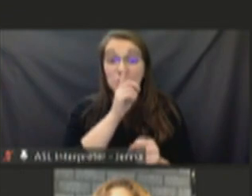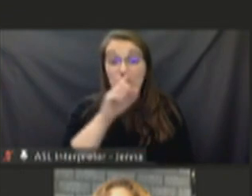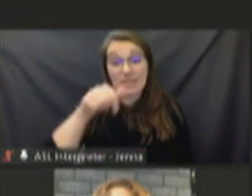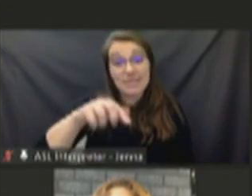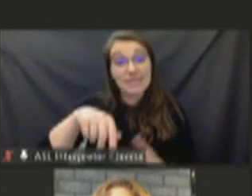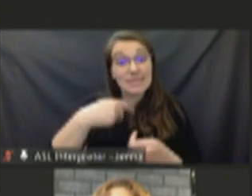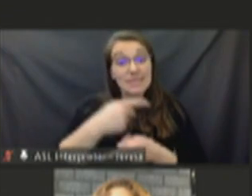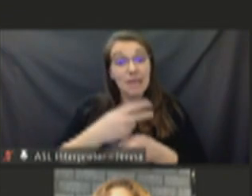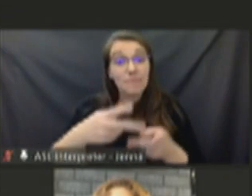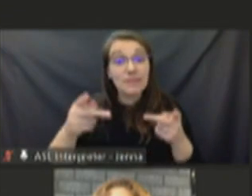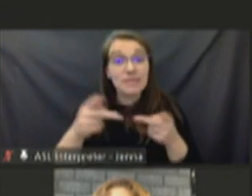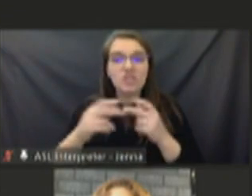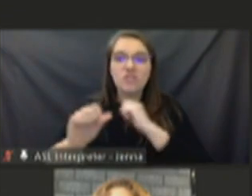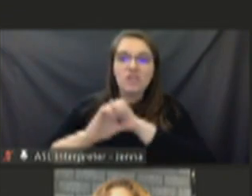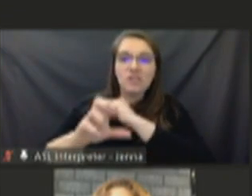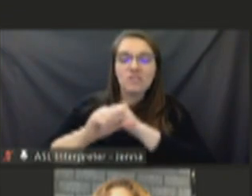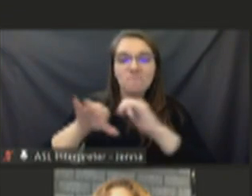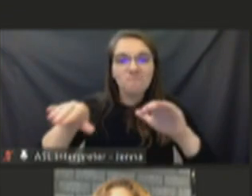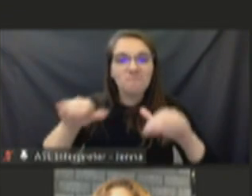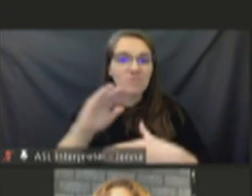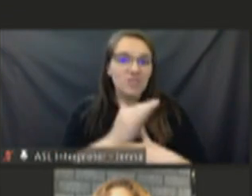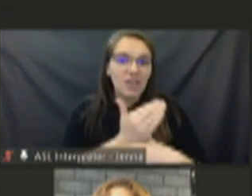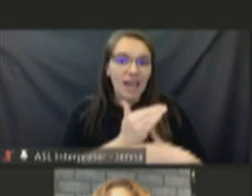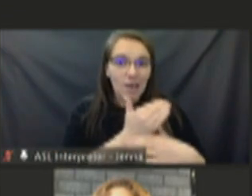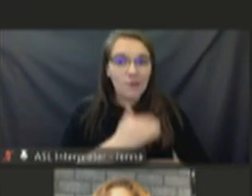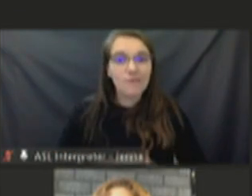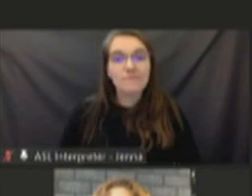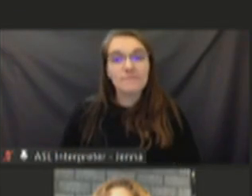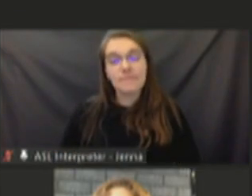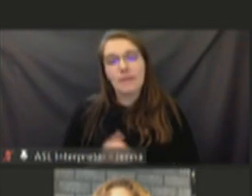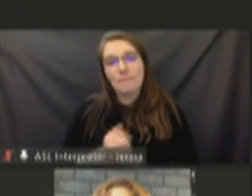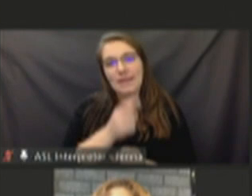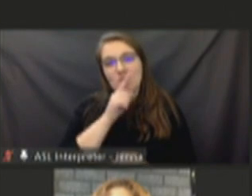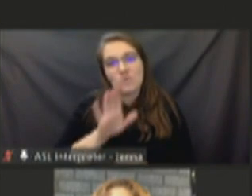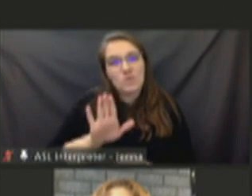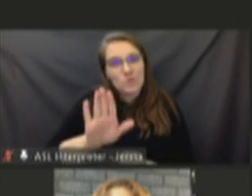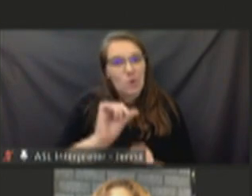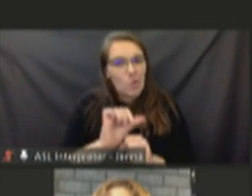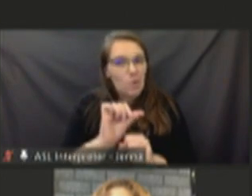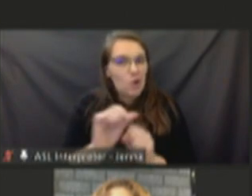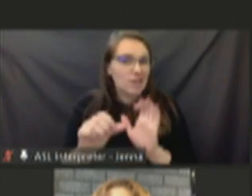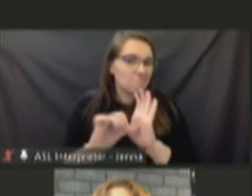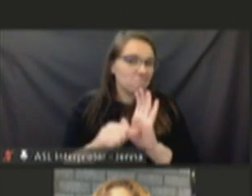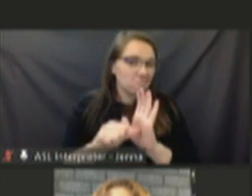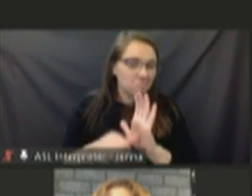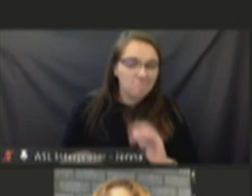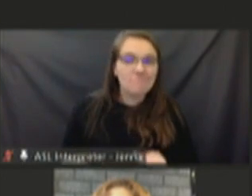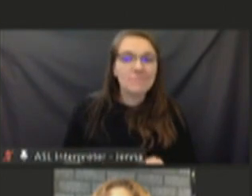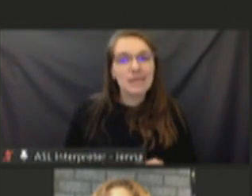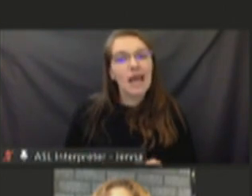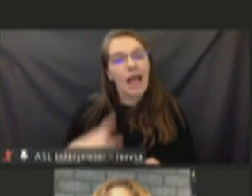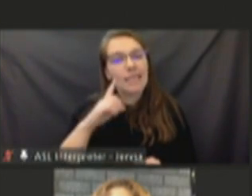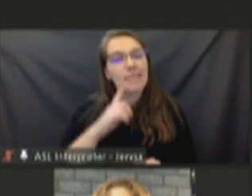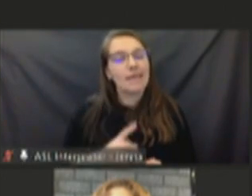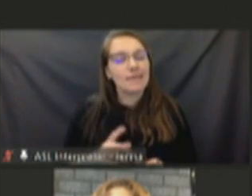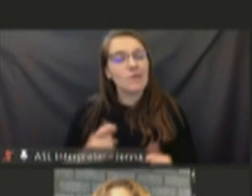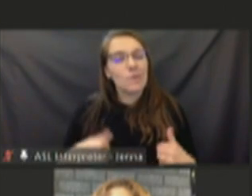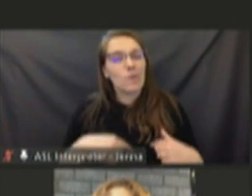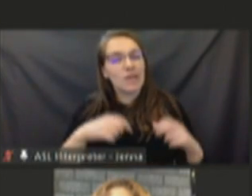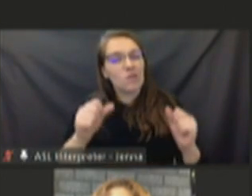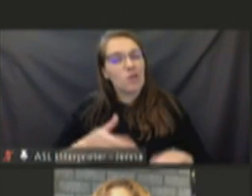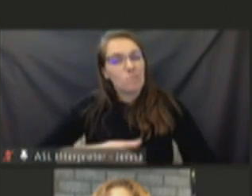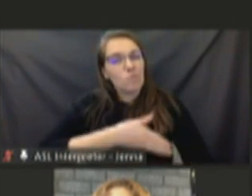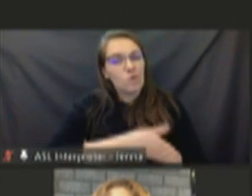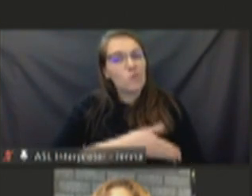positions are widely shared. And again, to make sure that your work is highlighted. I think there's a lot of room for improvement across the city to make sure